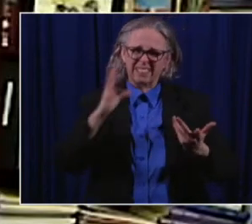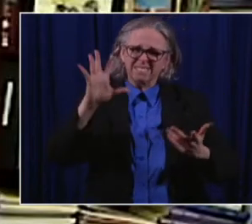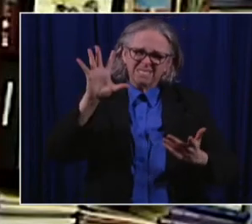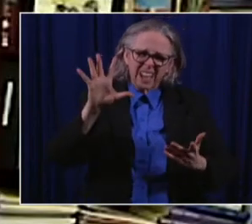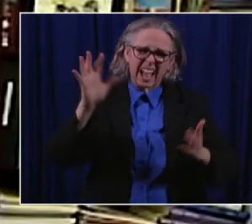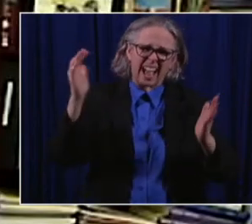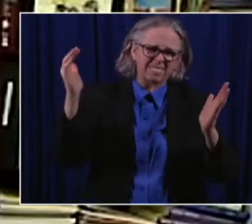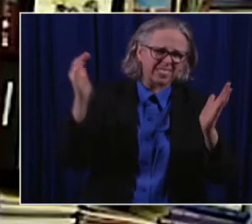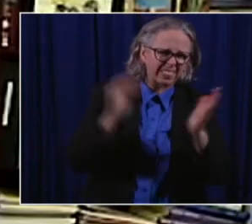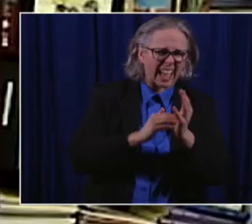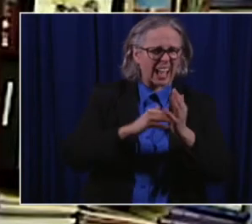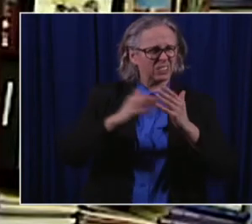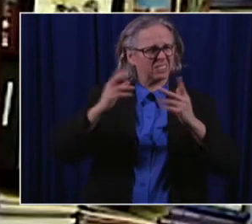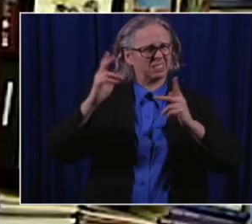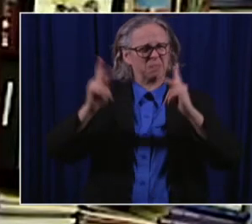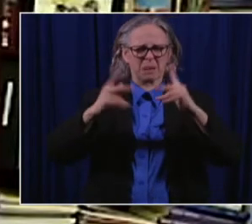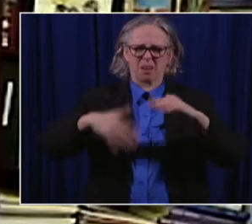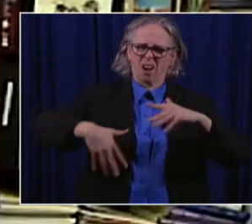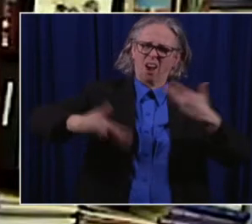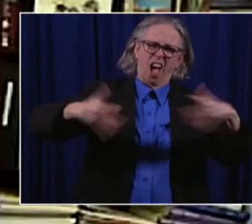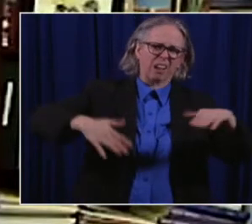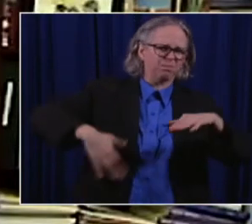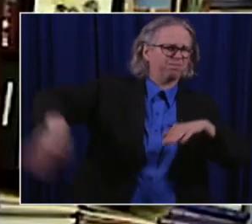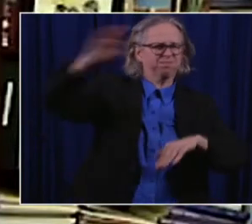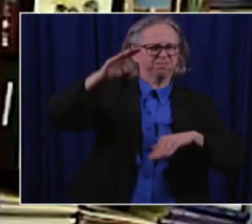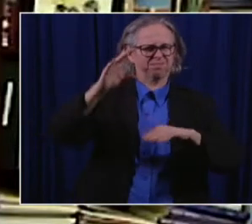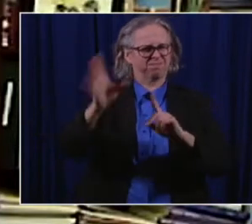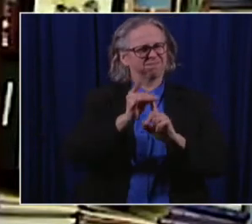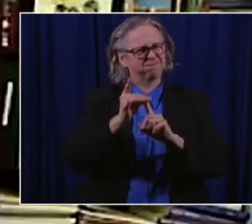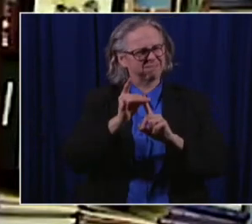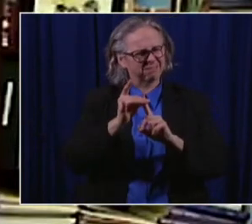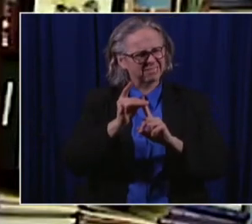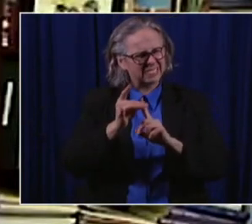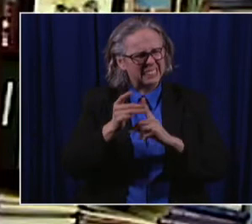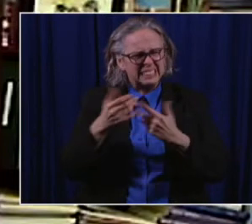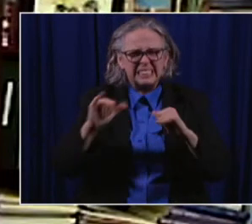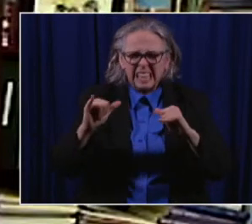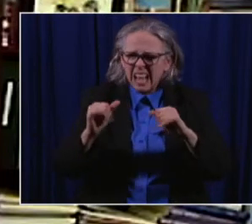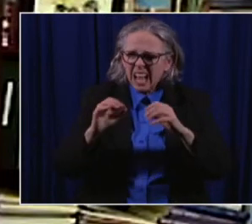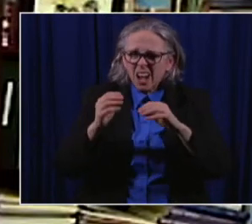Ohio's hospitals on Monday. Today, we're still over that mark at